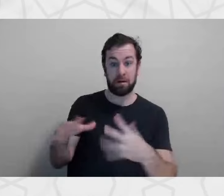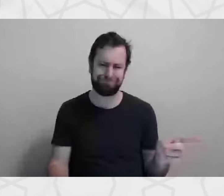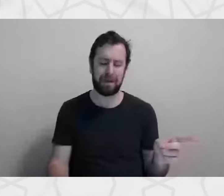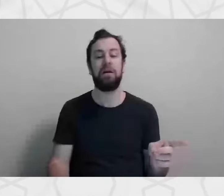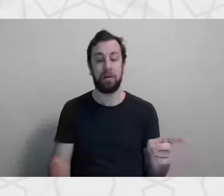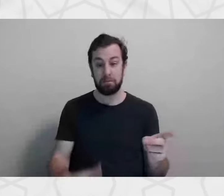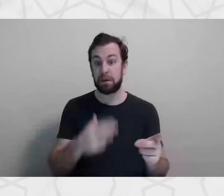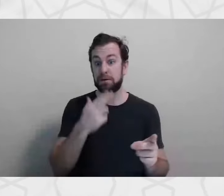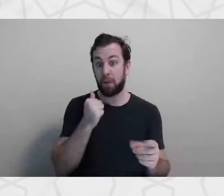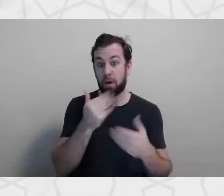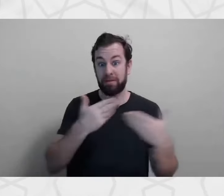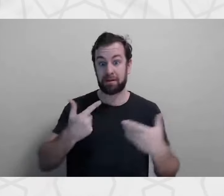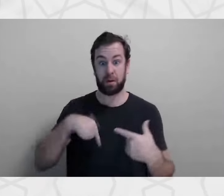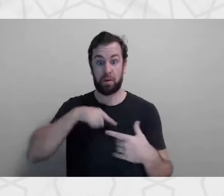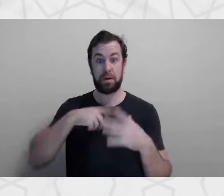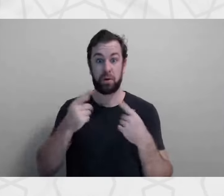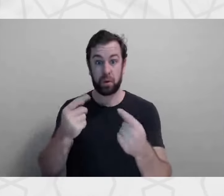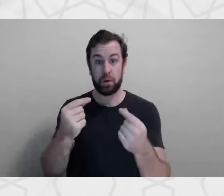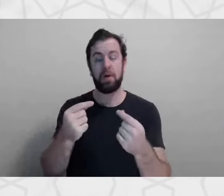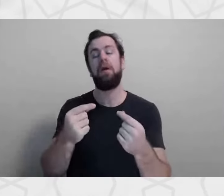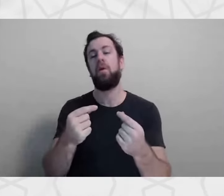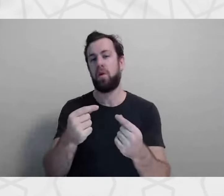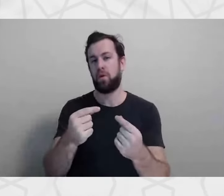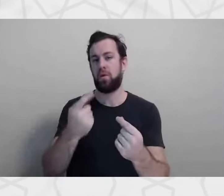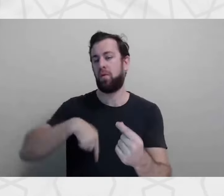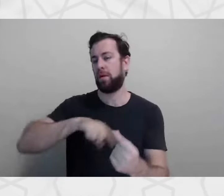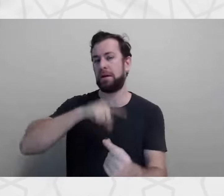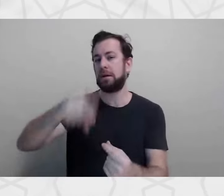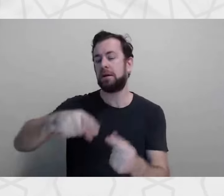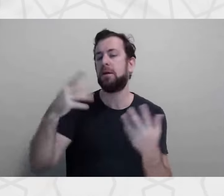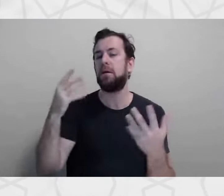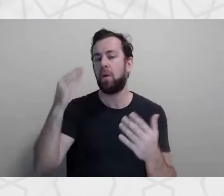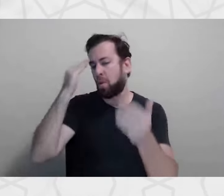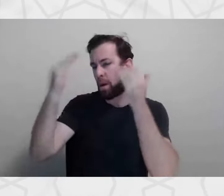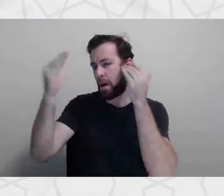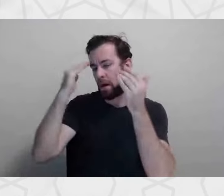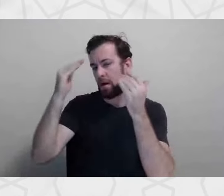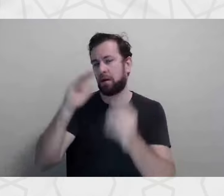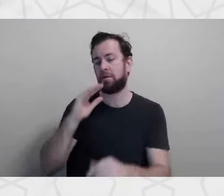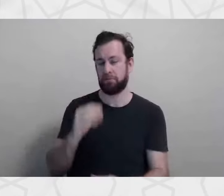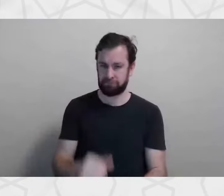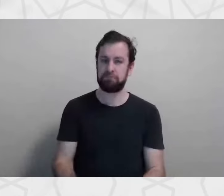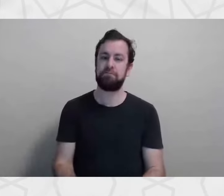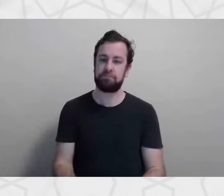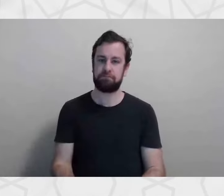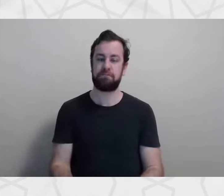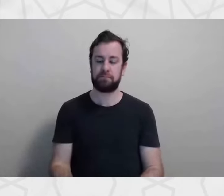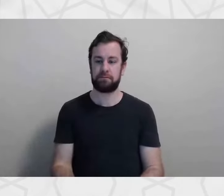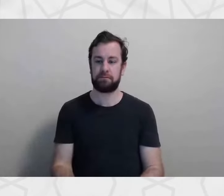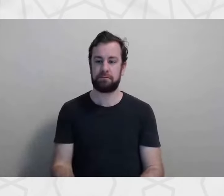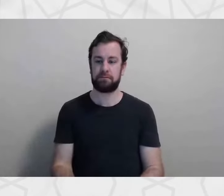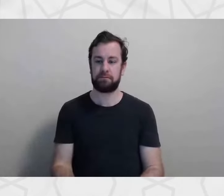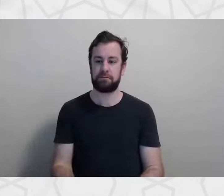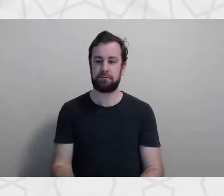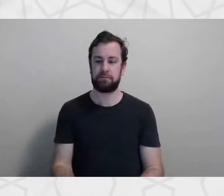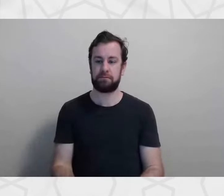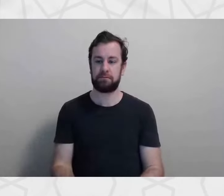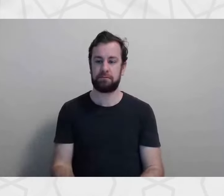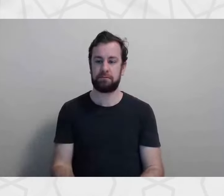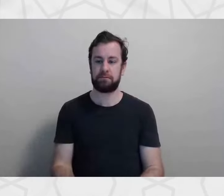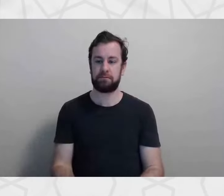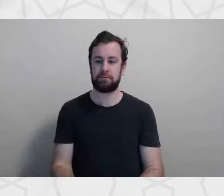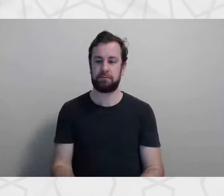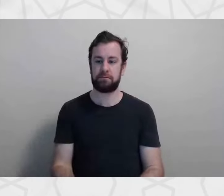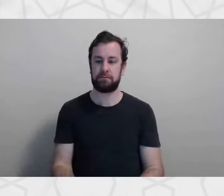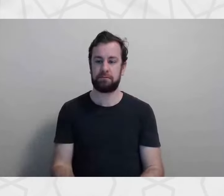do, we need to be aware. In Surah Al-Baqarah, Allah